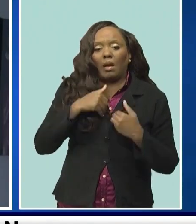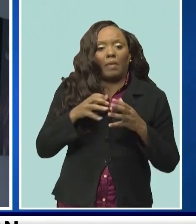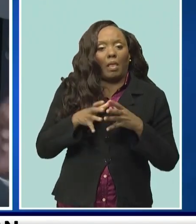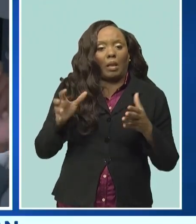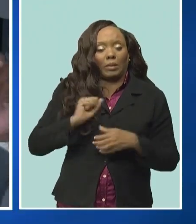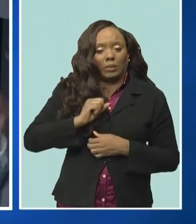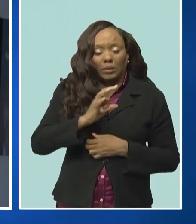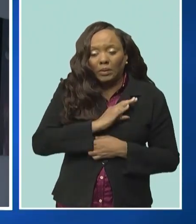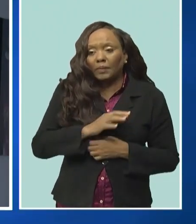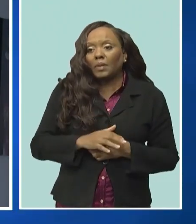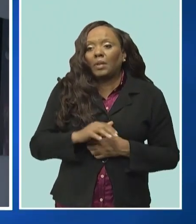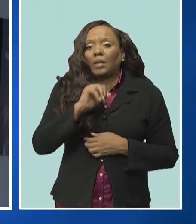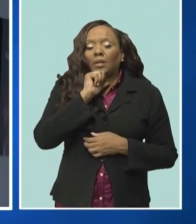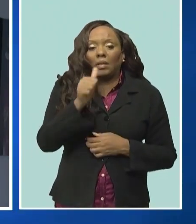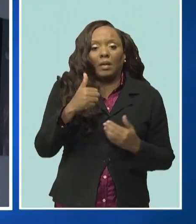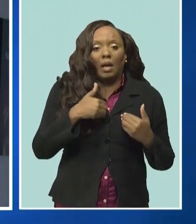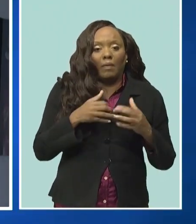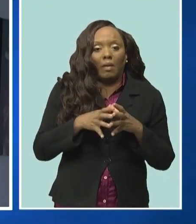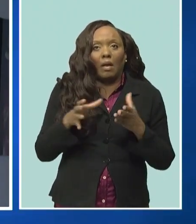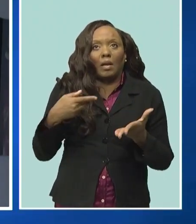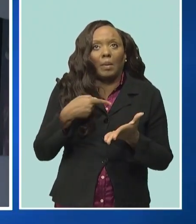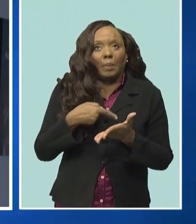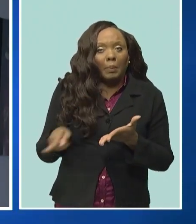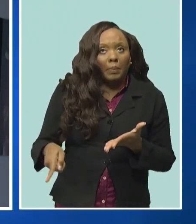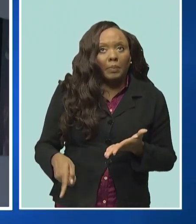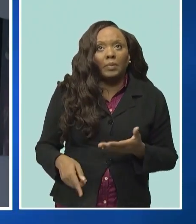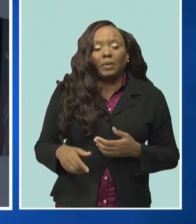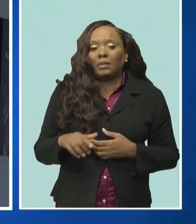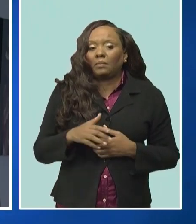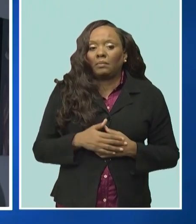much under-remunerated,